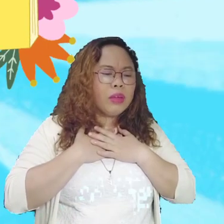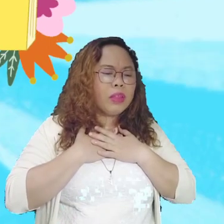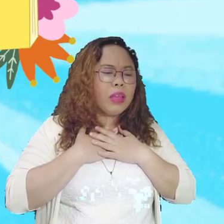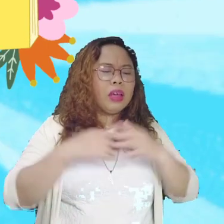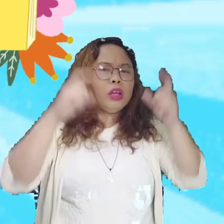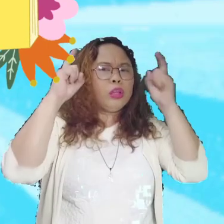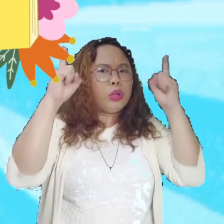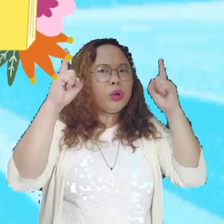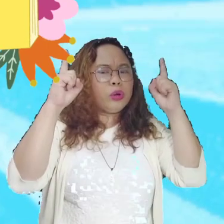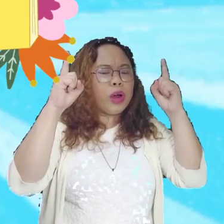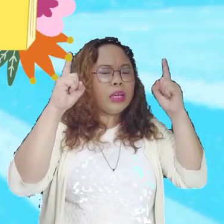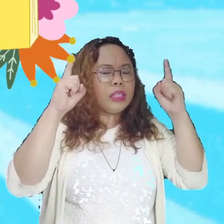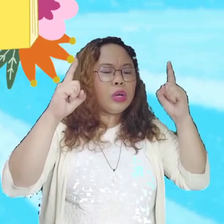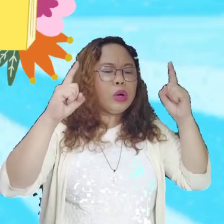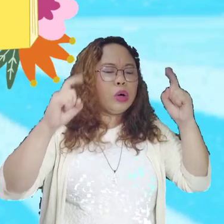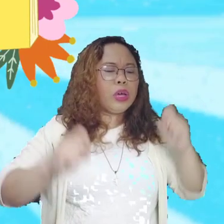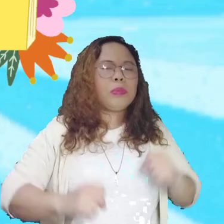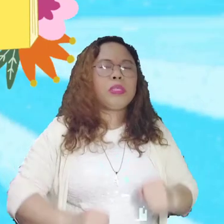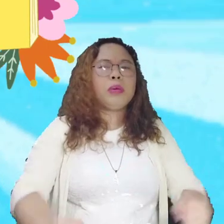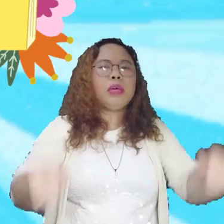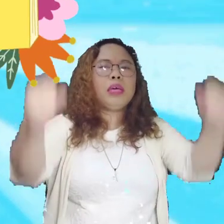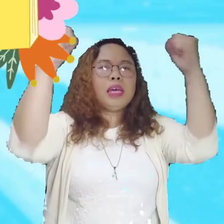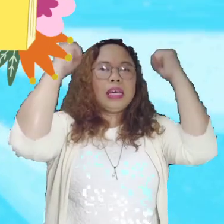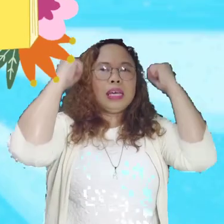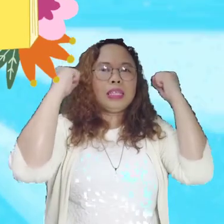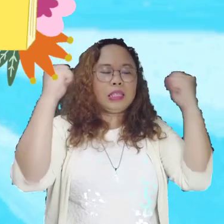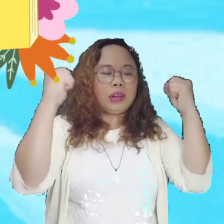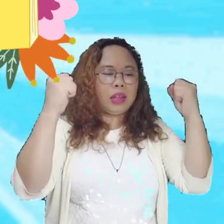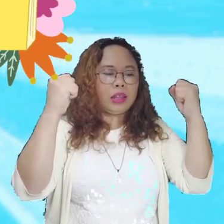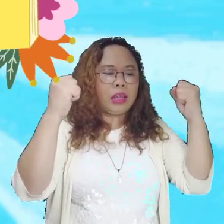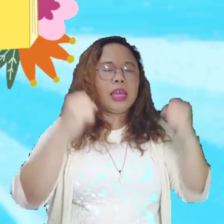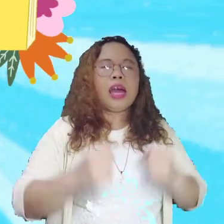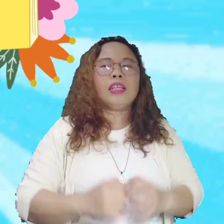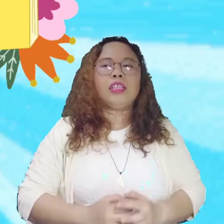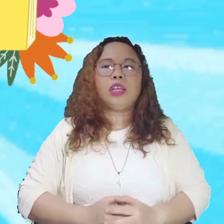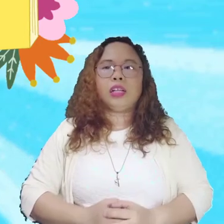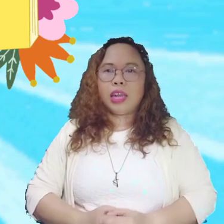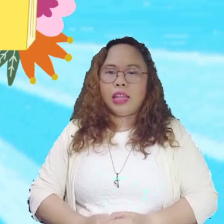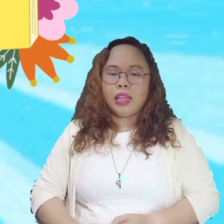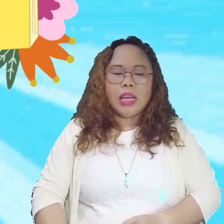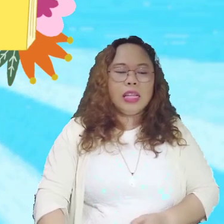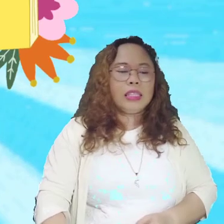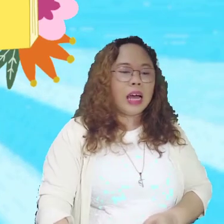do everything through christ who gives me strength